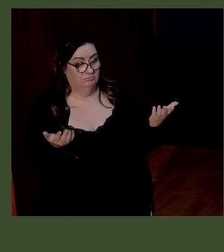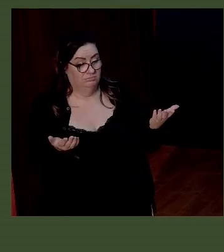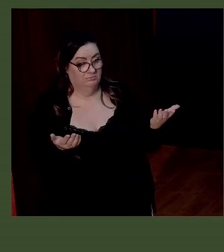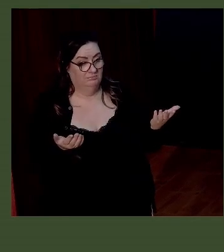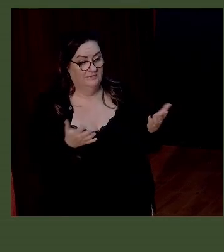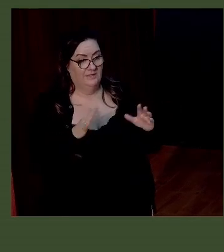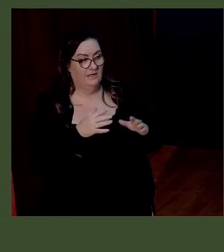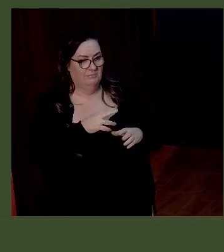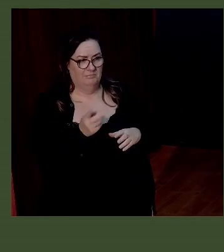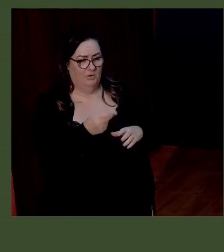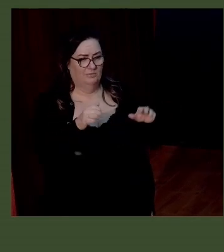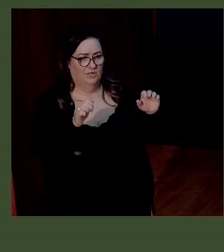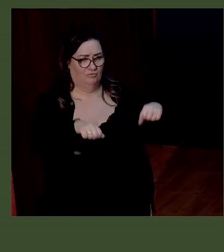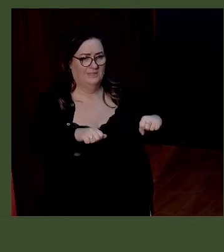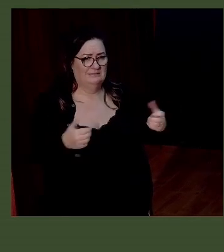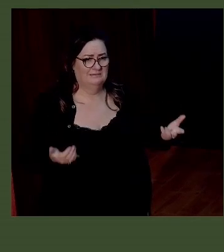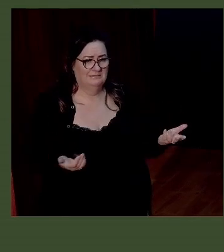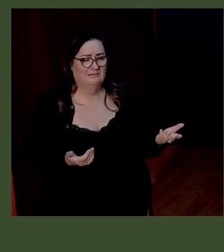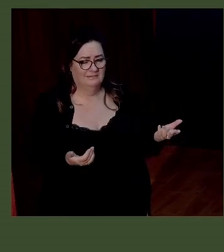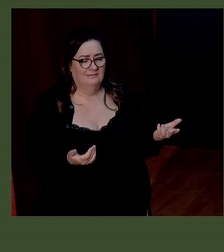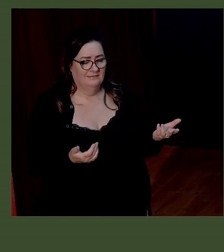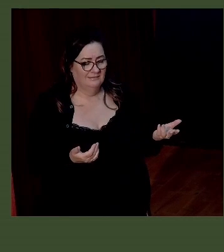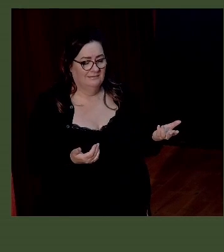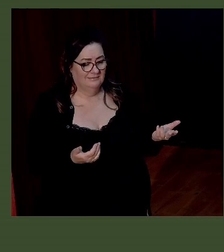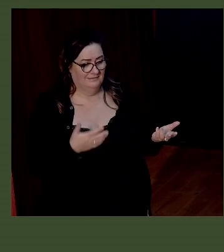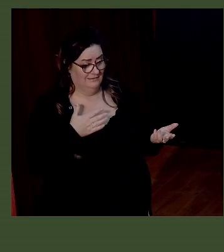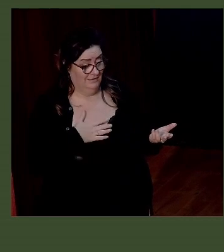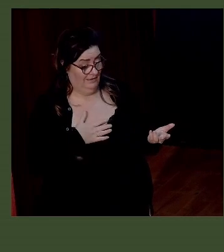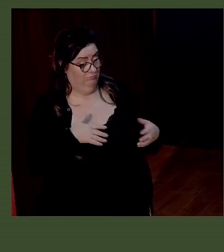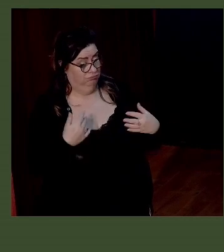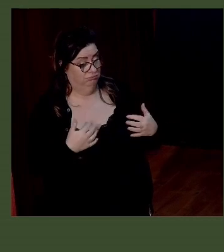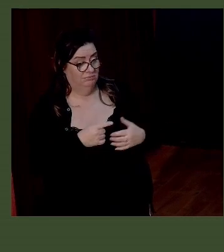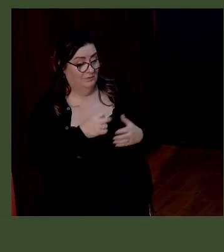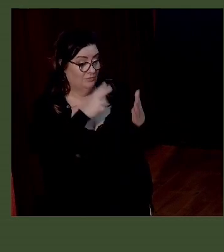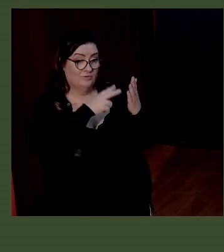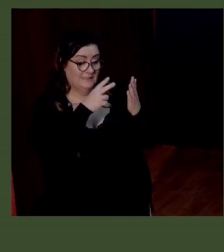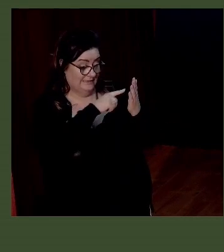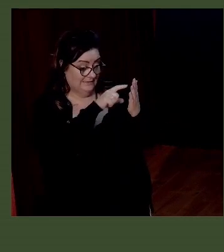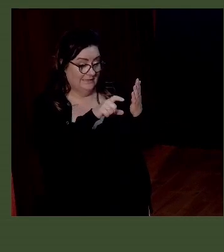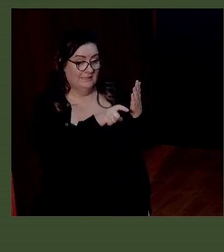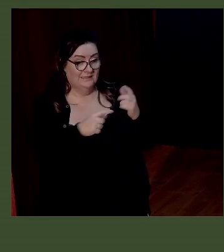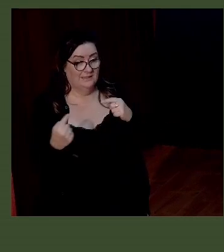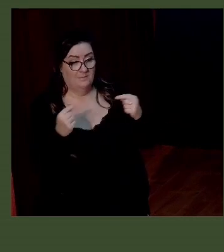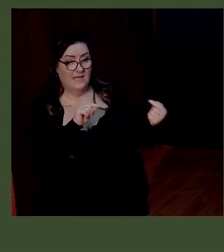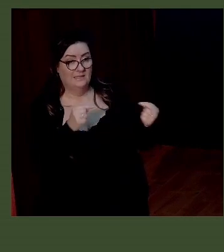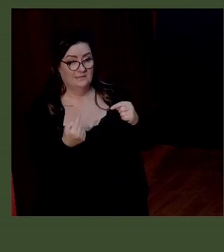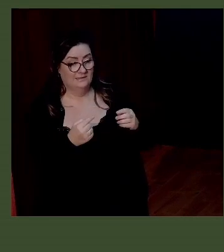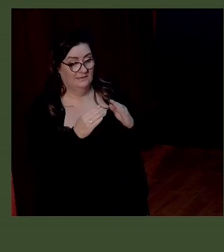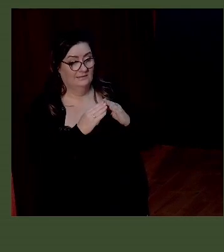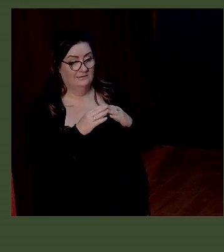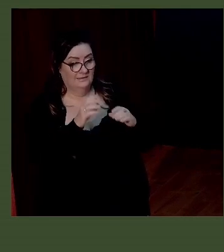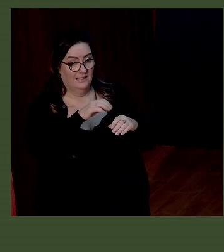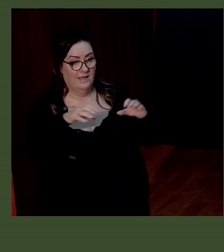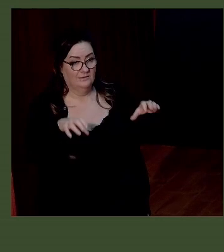things on which they agreed. I mean, it's almost astonishing to read the debates in the